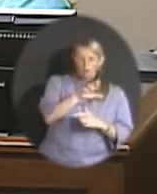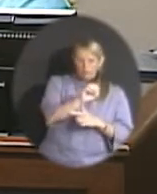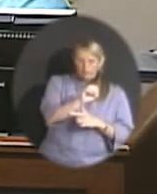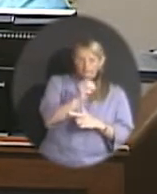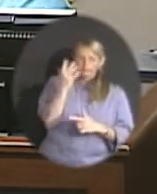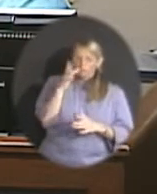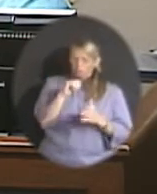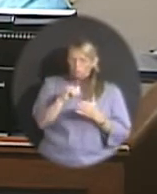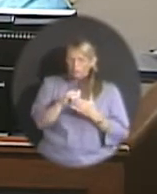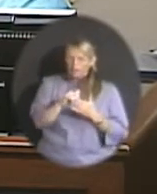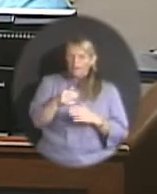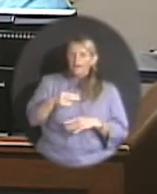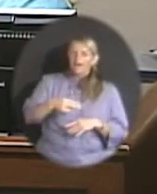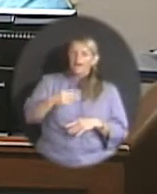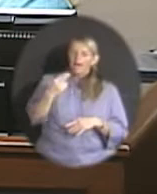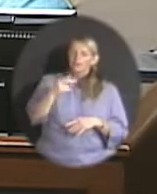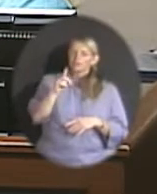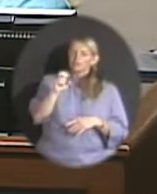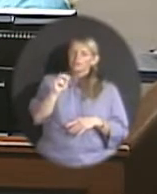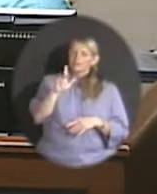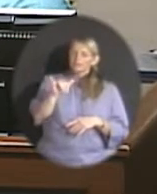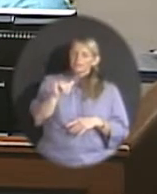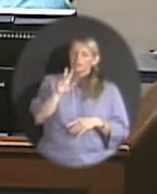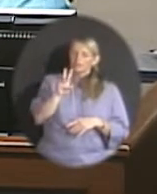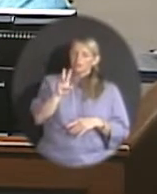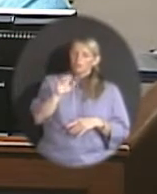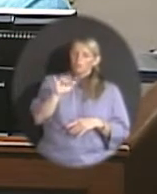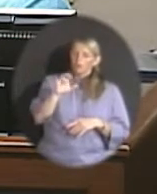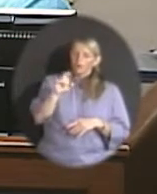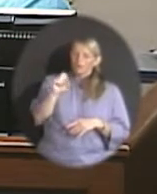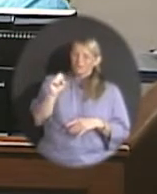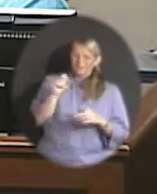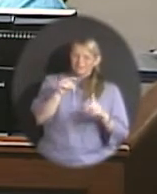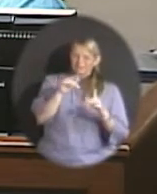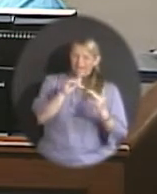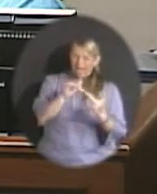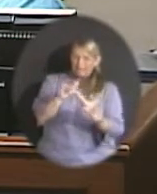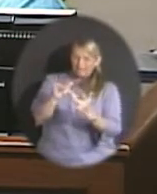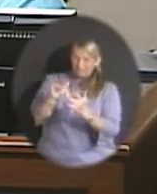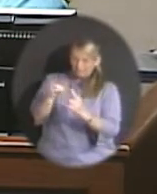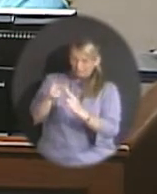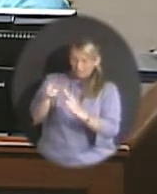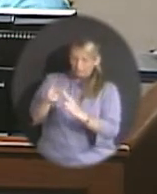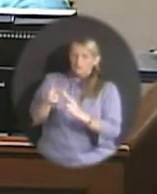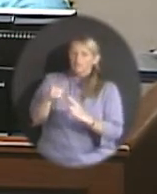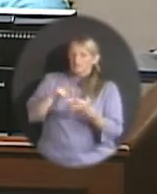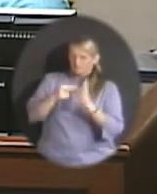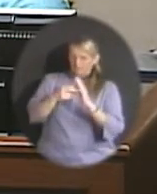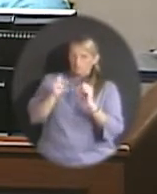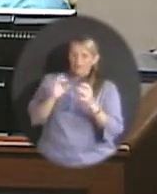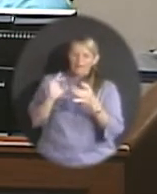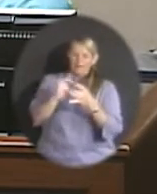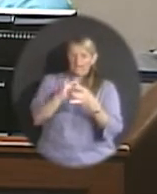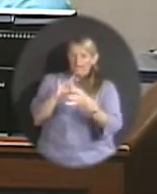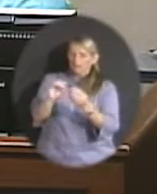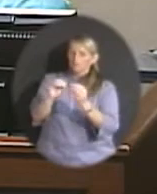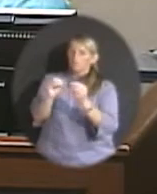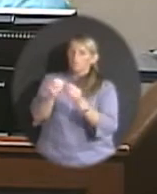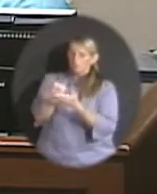density wireless access points, meaning that you can connect more wireless devices per access point. Like iPads